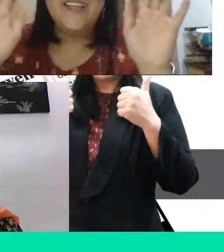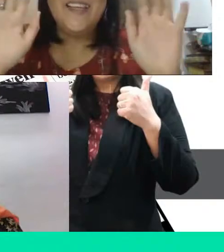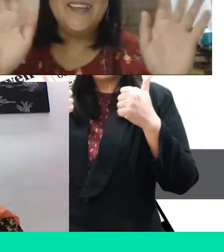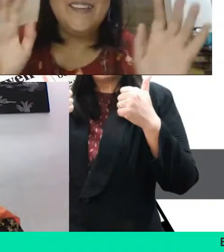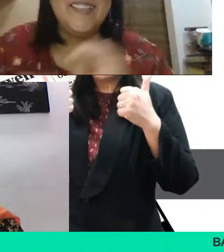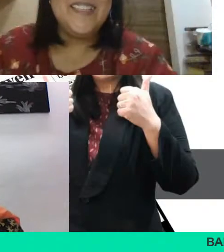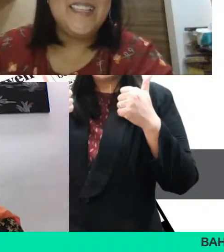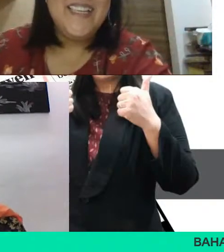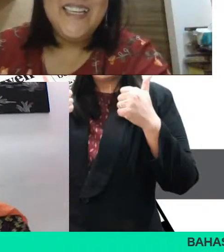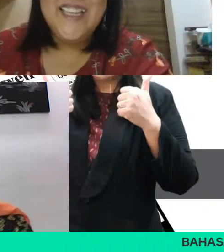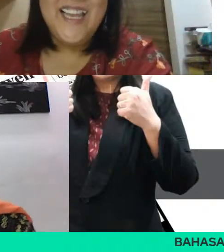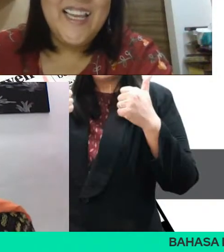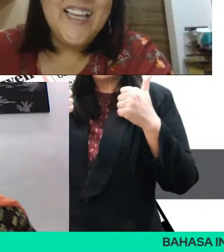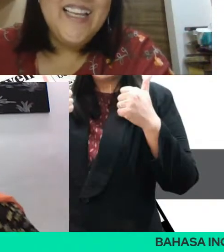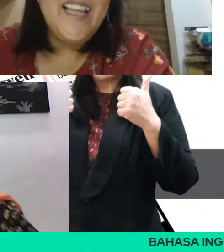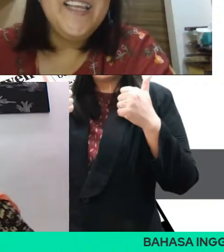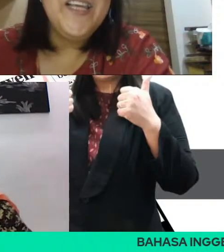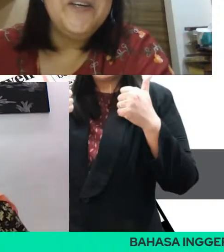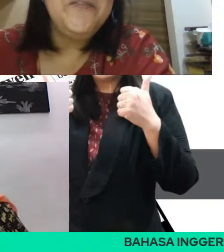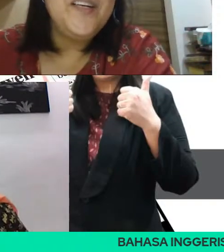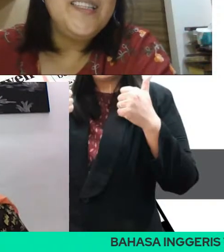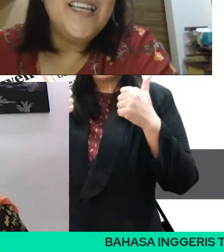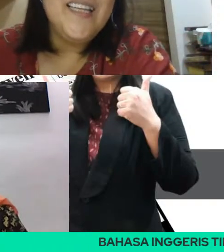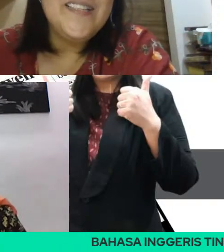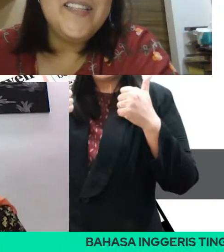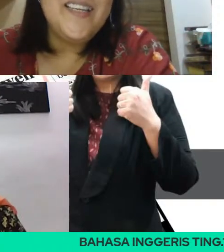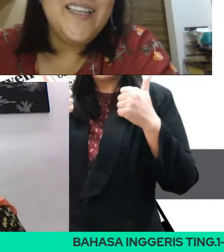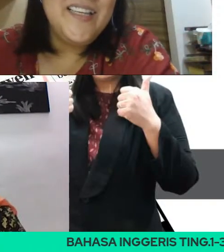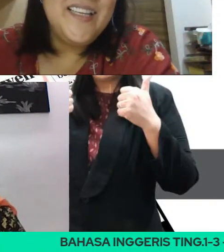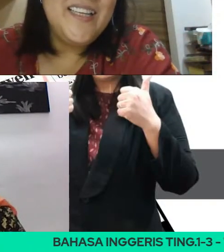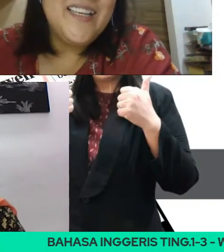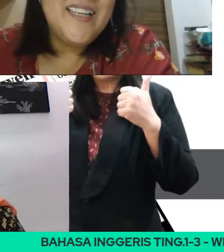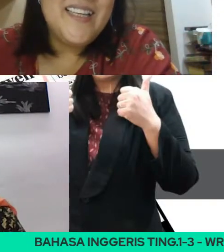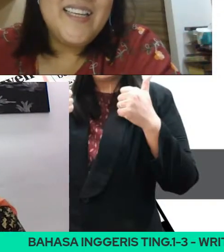Yeah, thank you. Yeah, thank you. Thank you for attending.